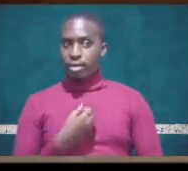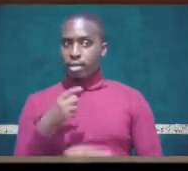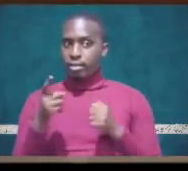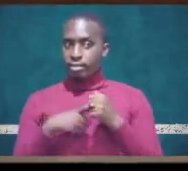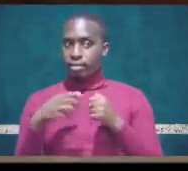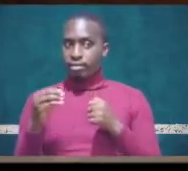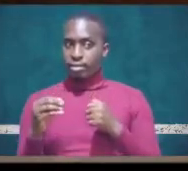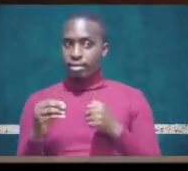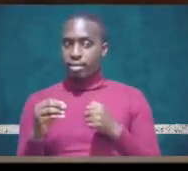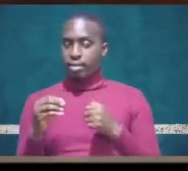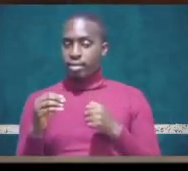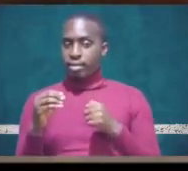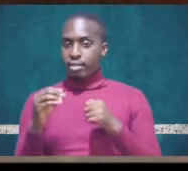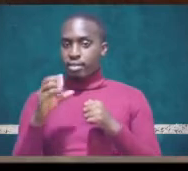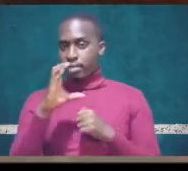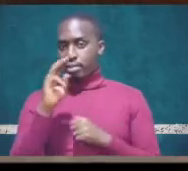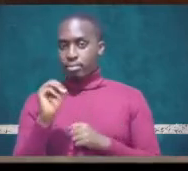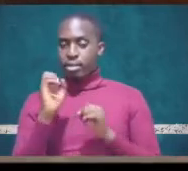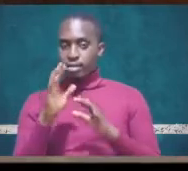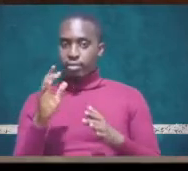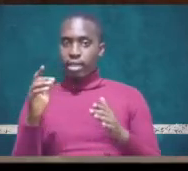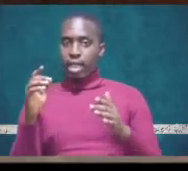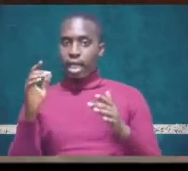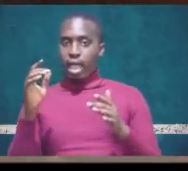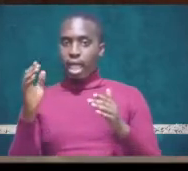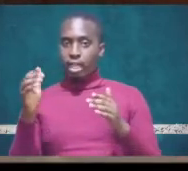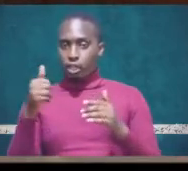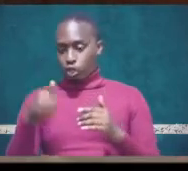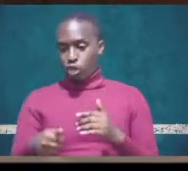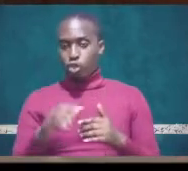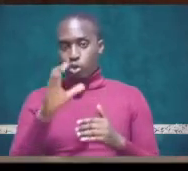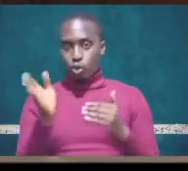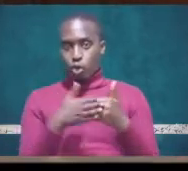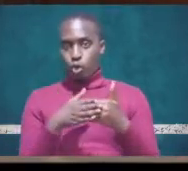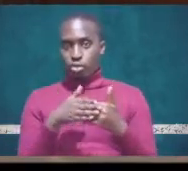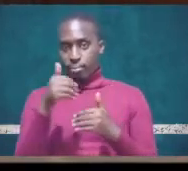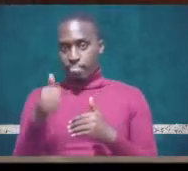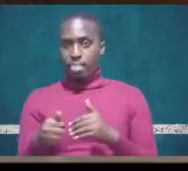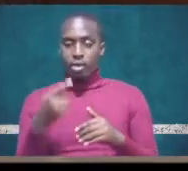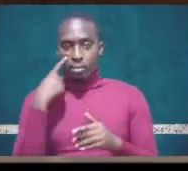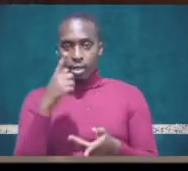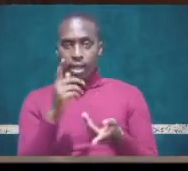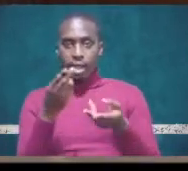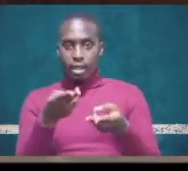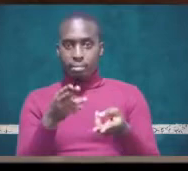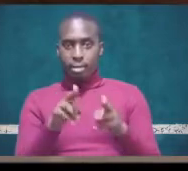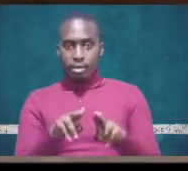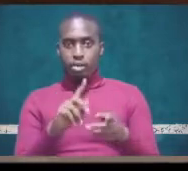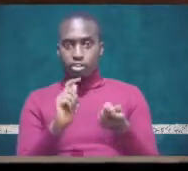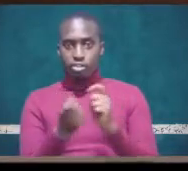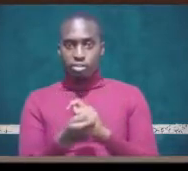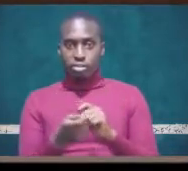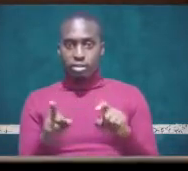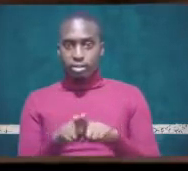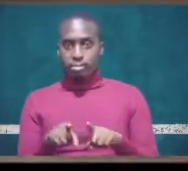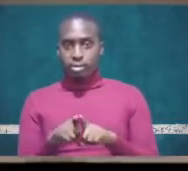centimeters. And when I close the switch, so I think you see the change. You see there is a deflection